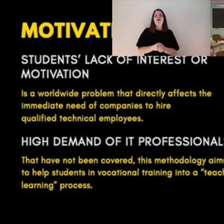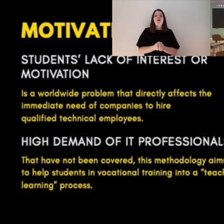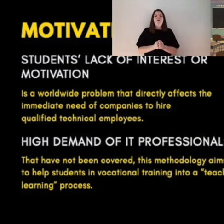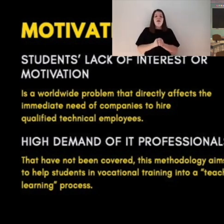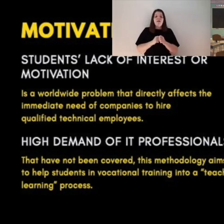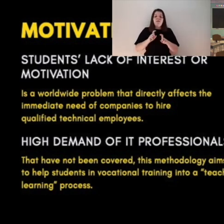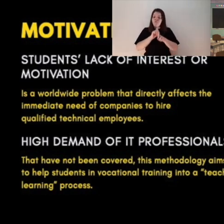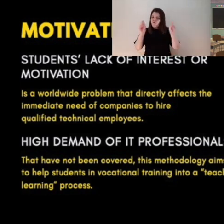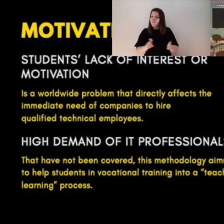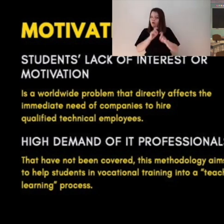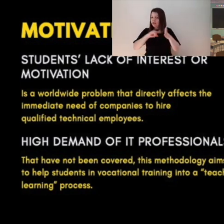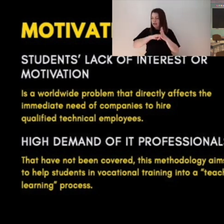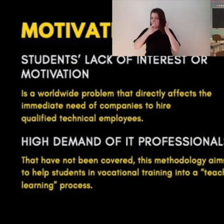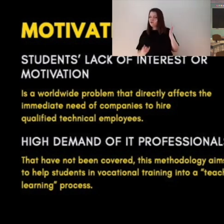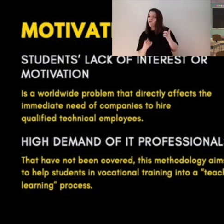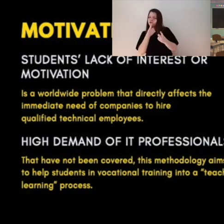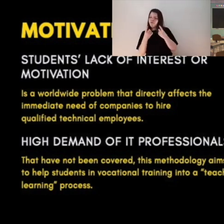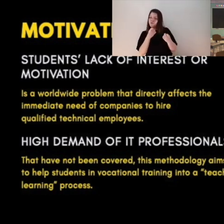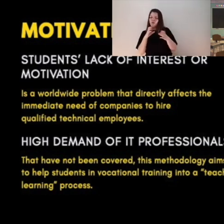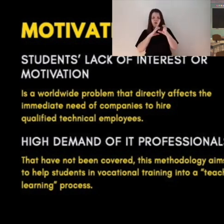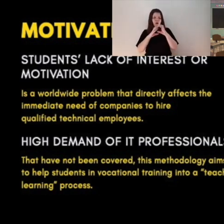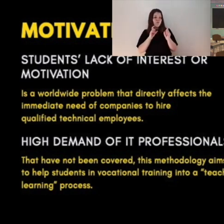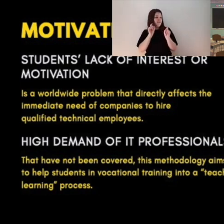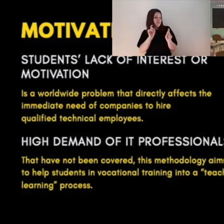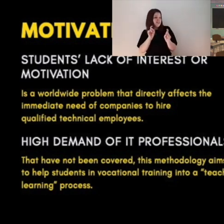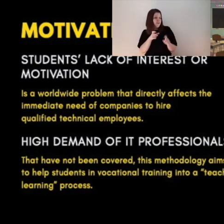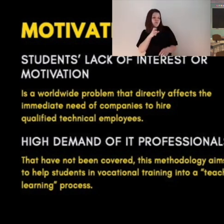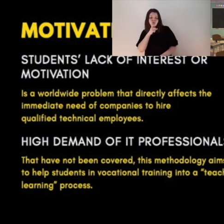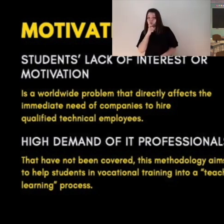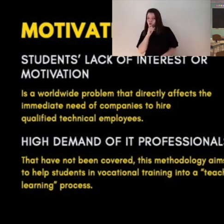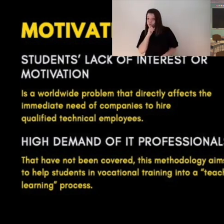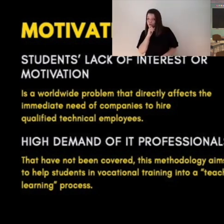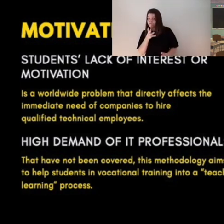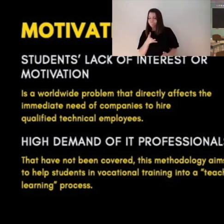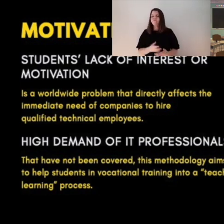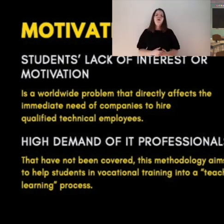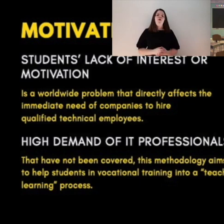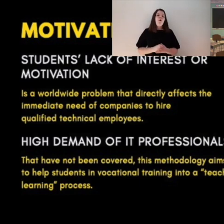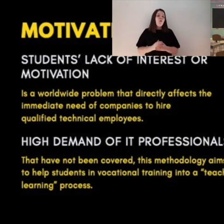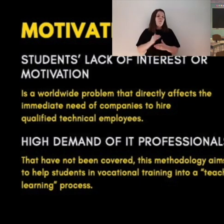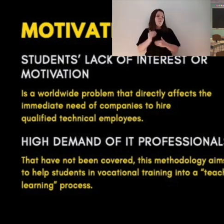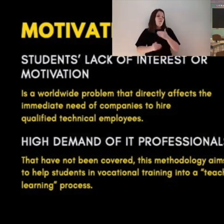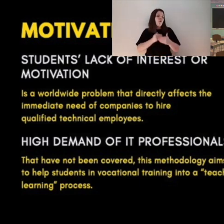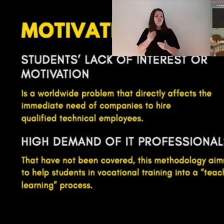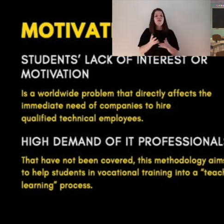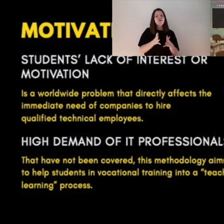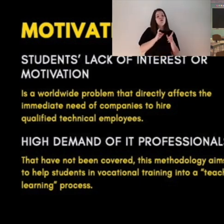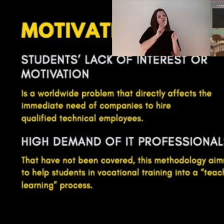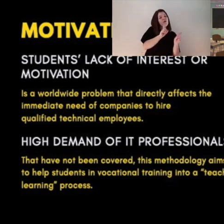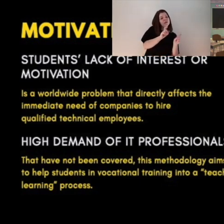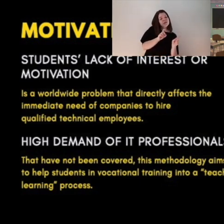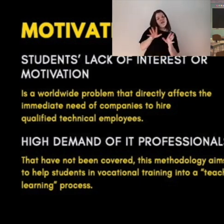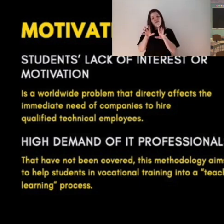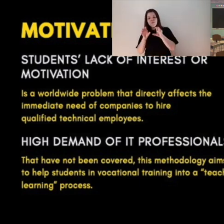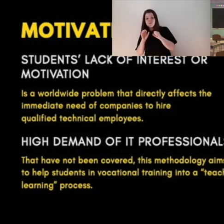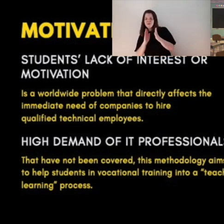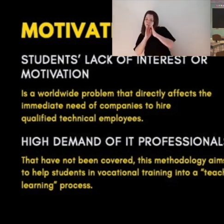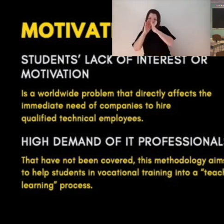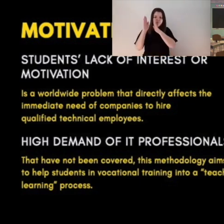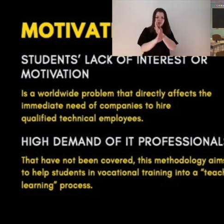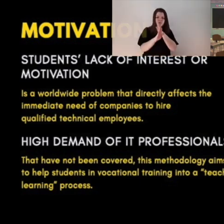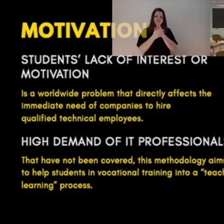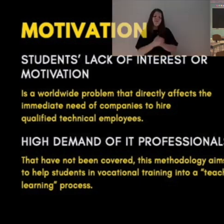vocational training in Spain. Because there are a high demand of IT professionals that have not been covered,